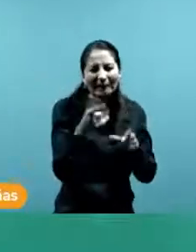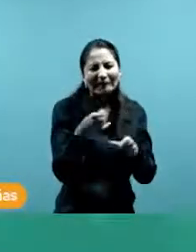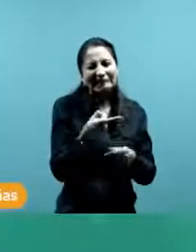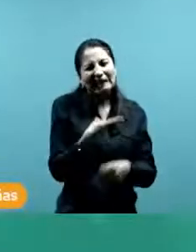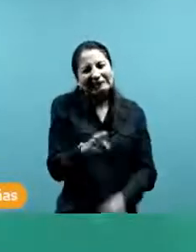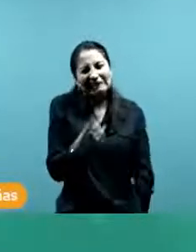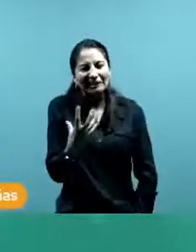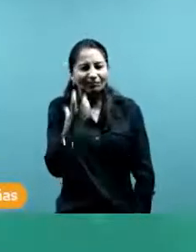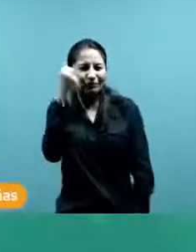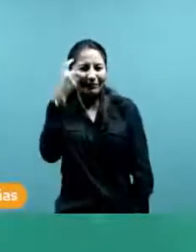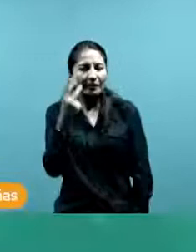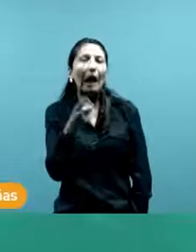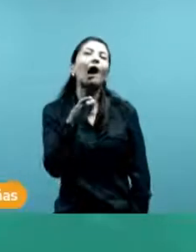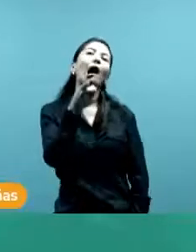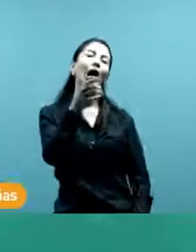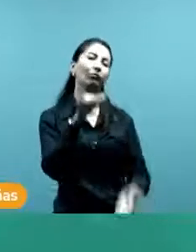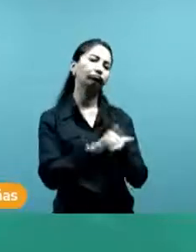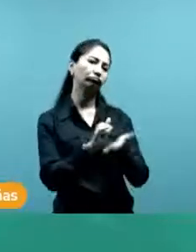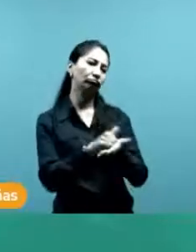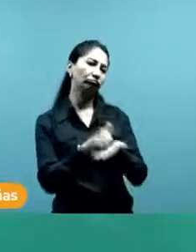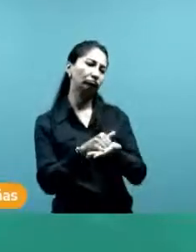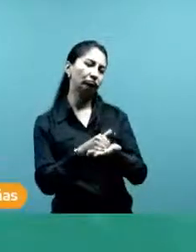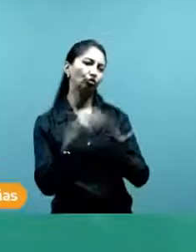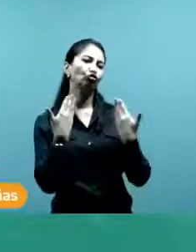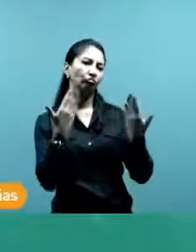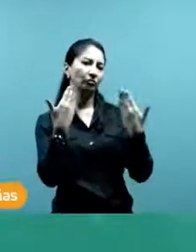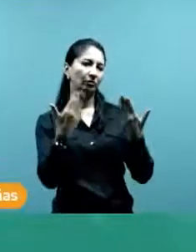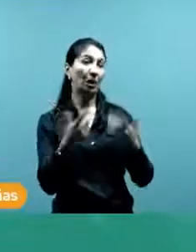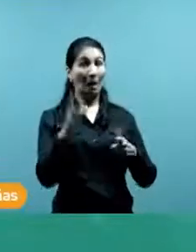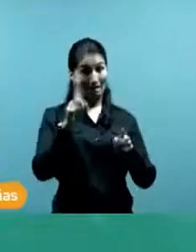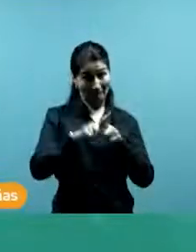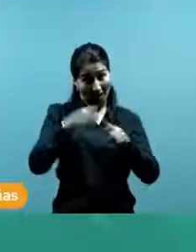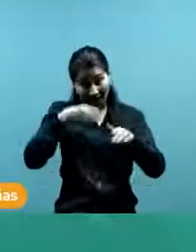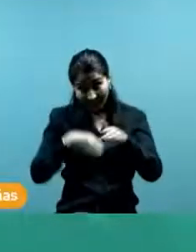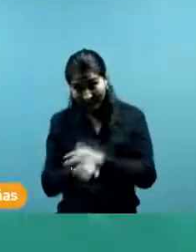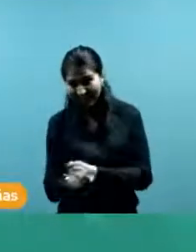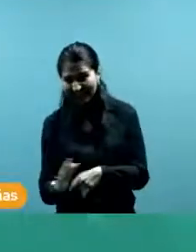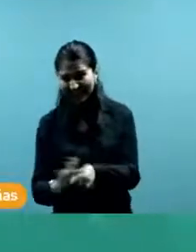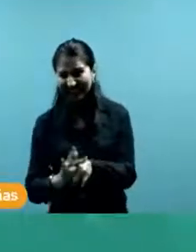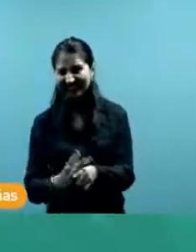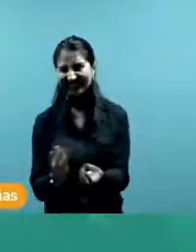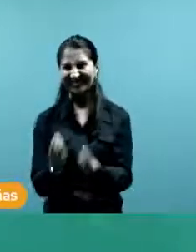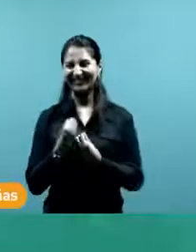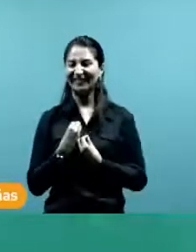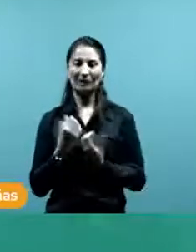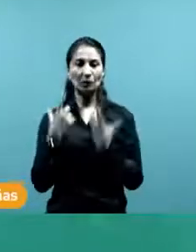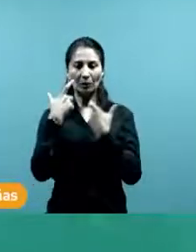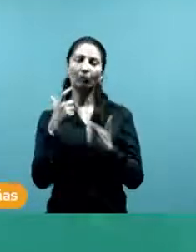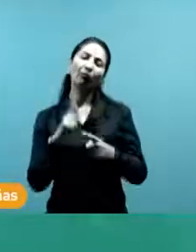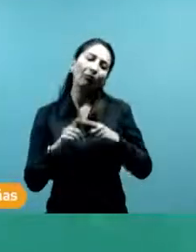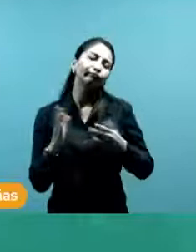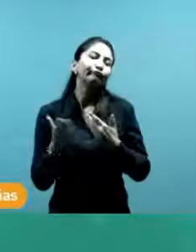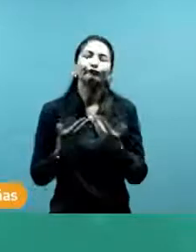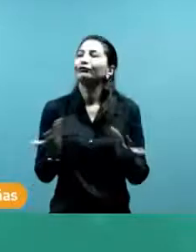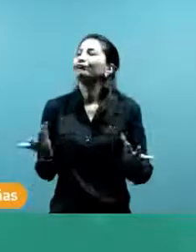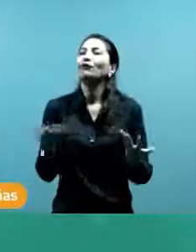the visit, but it can give you a substantial amount, not only of the visual experience, but also of historical